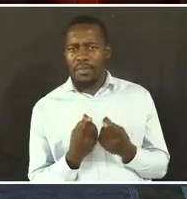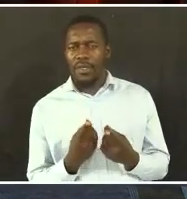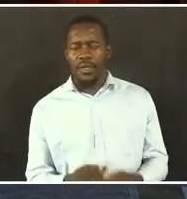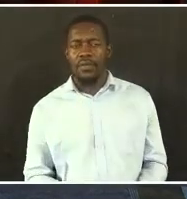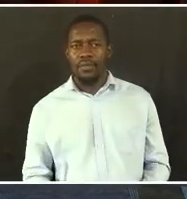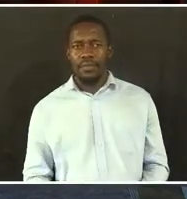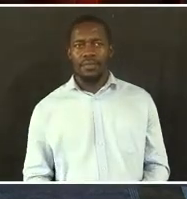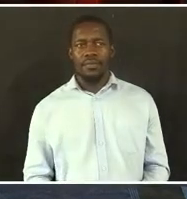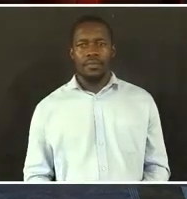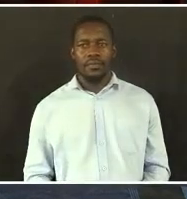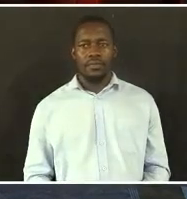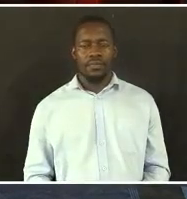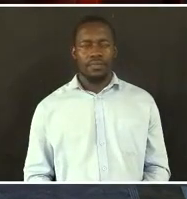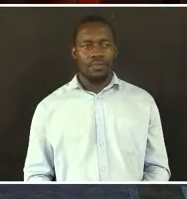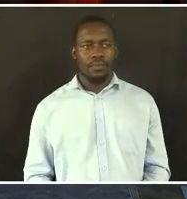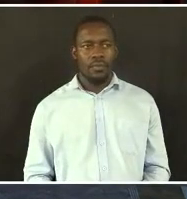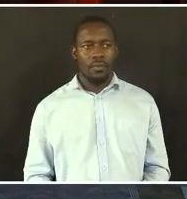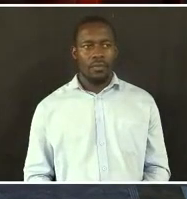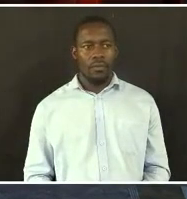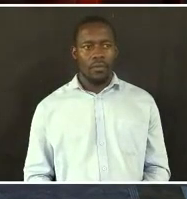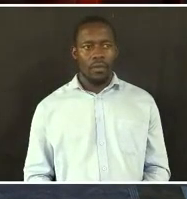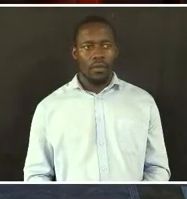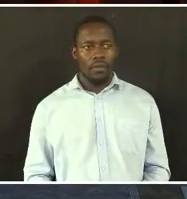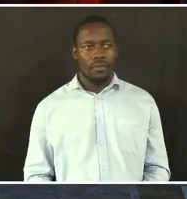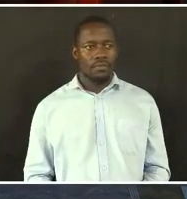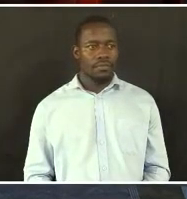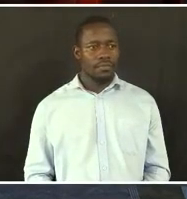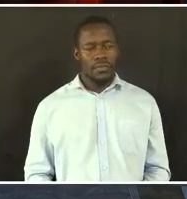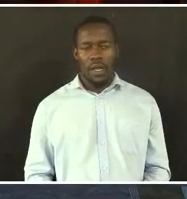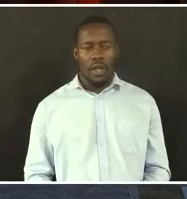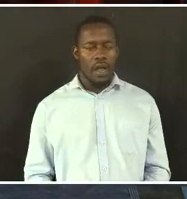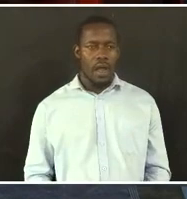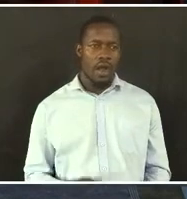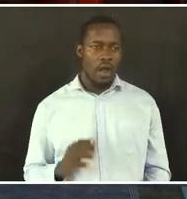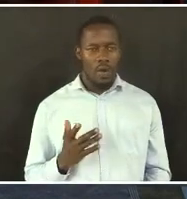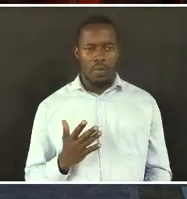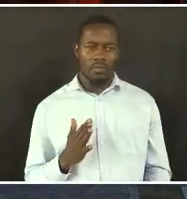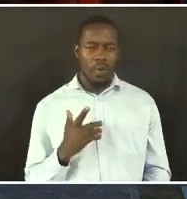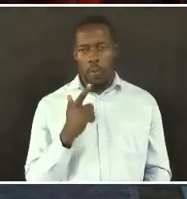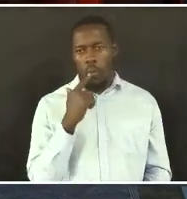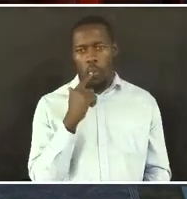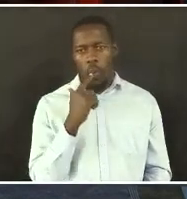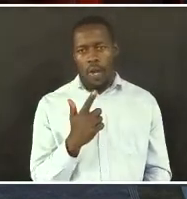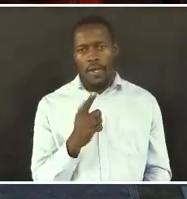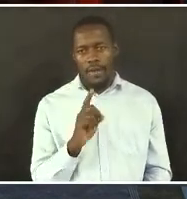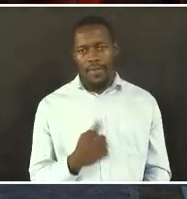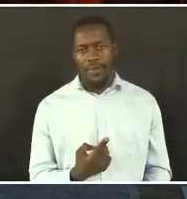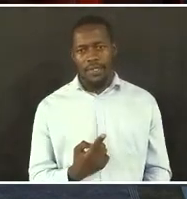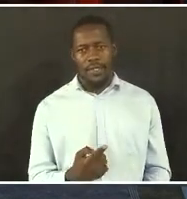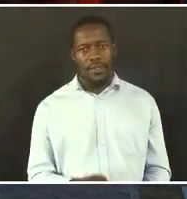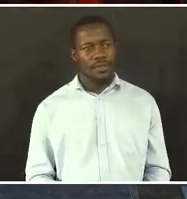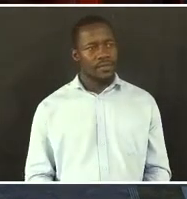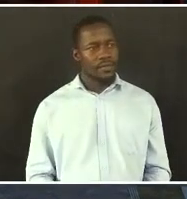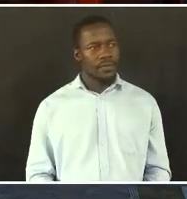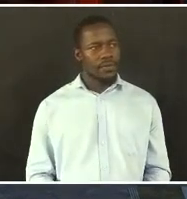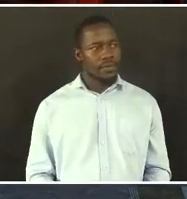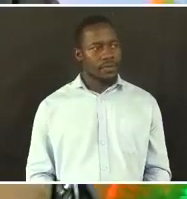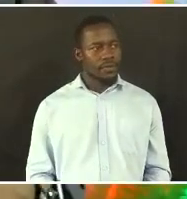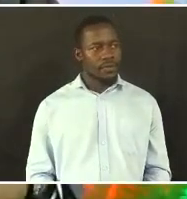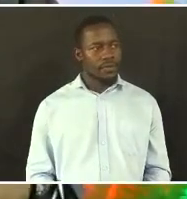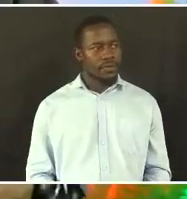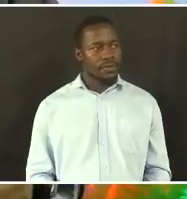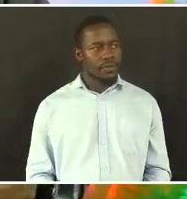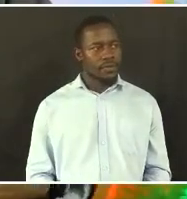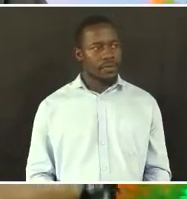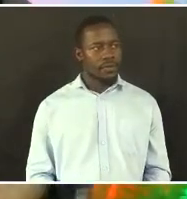wouldn't quite tell how much, but maybe 100,000. I don't know. Okay, maybe 100,000. Okay, you're very ambitious.